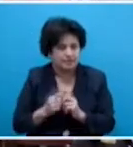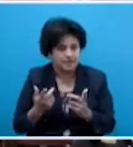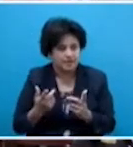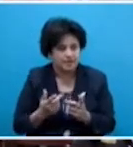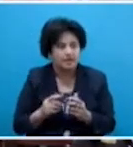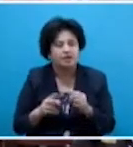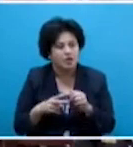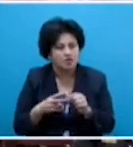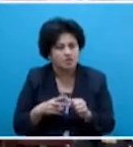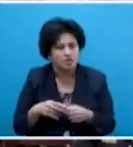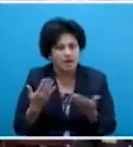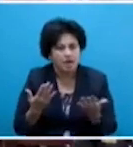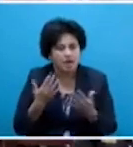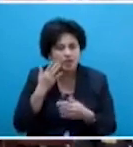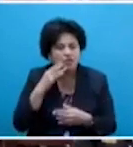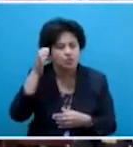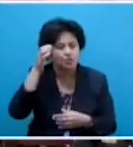cursing of our children.